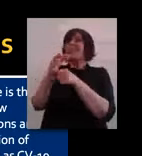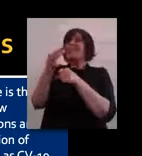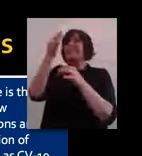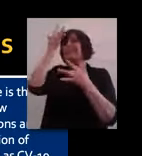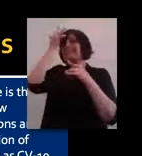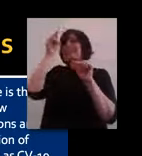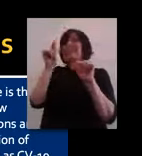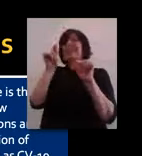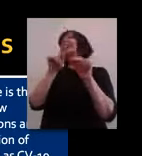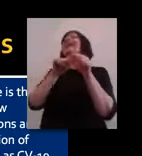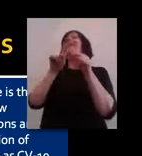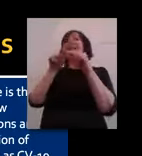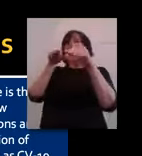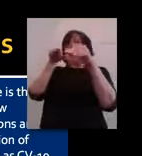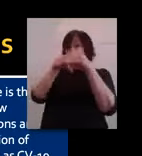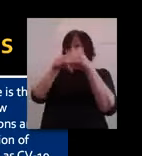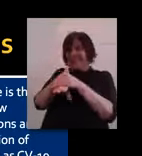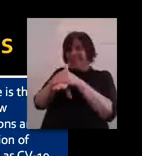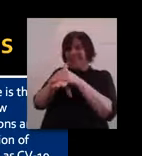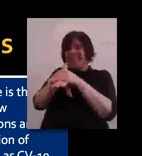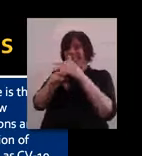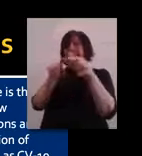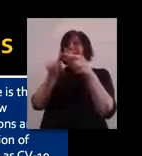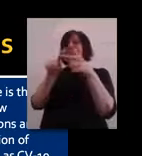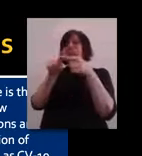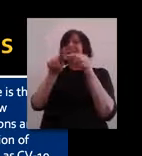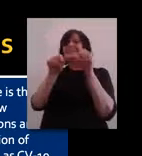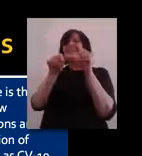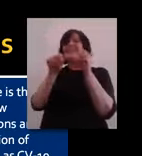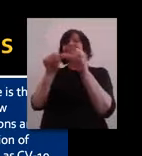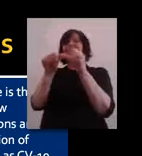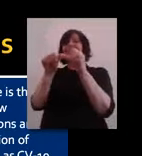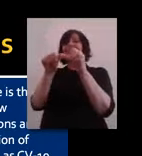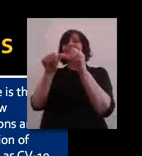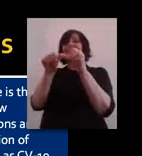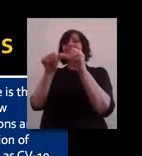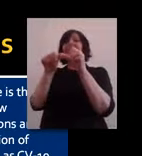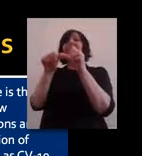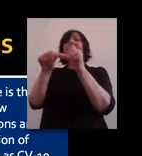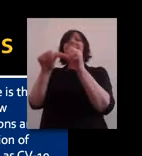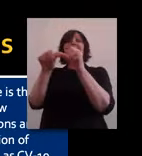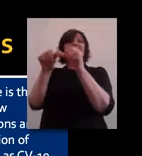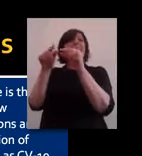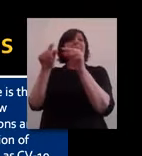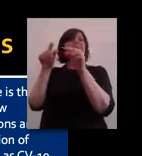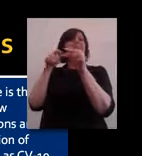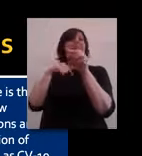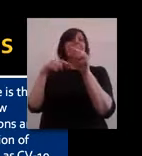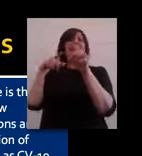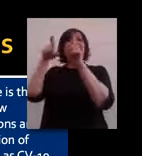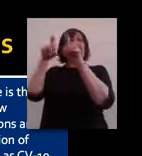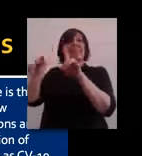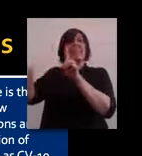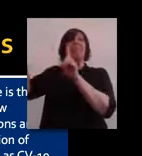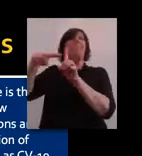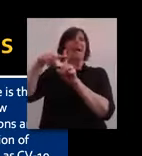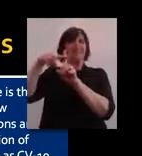to the hospital, and then during their hospital stay, they have a positive COVID-19 result. So those are